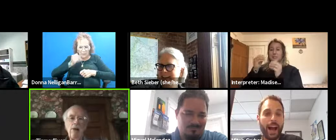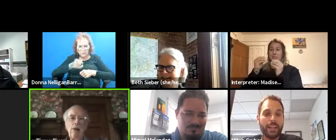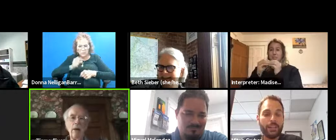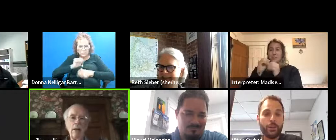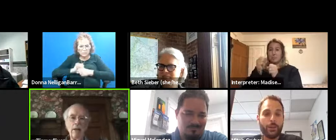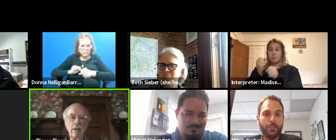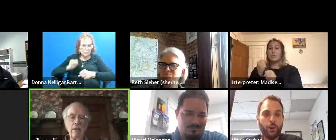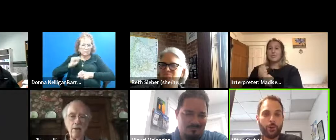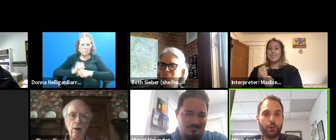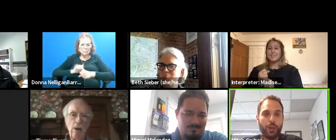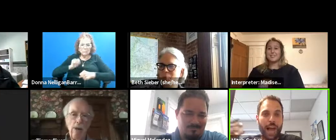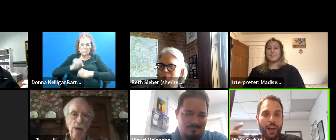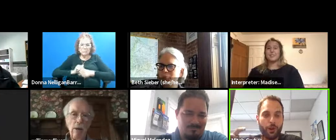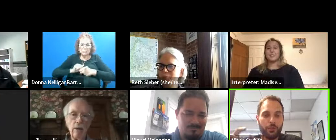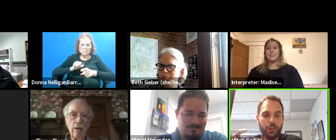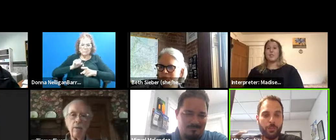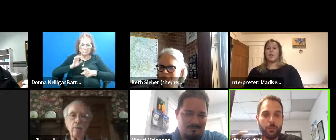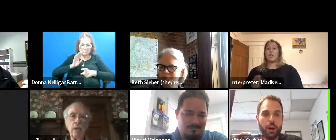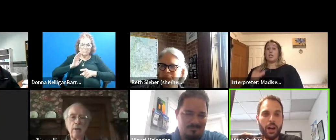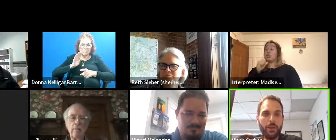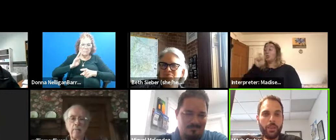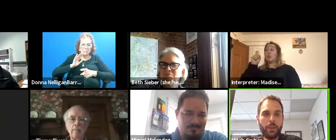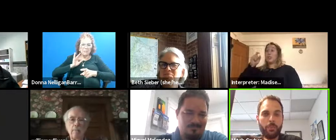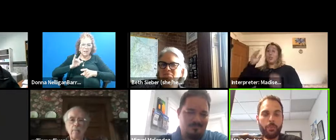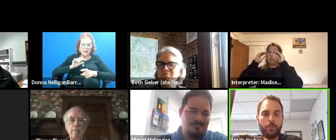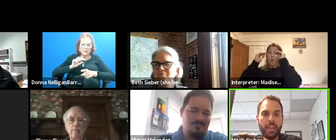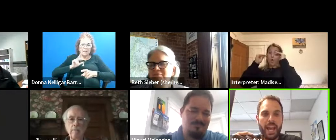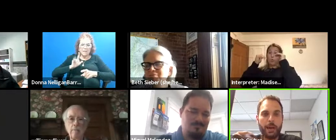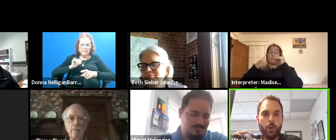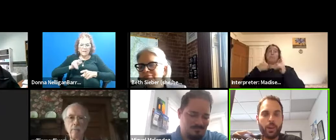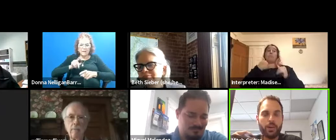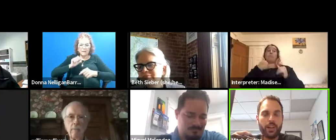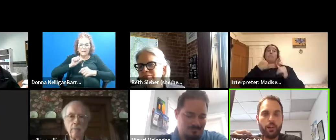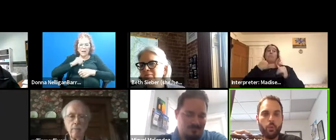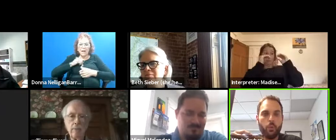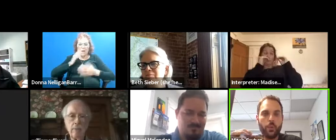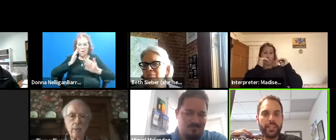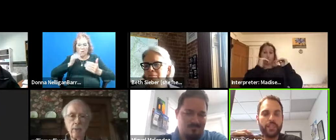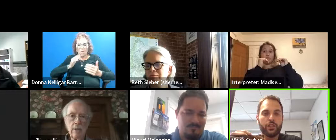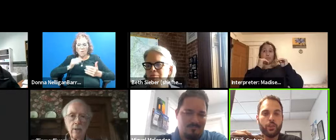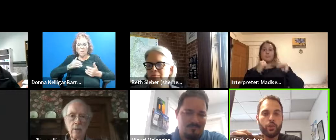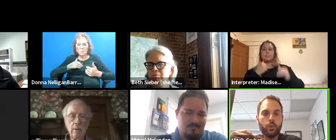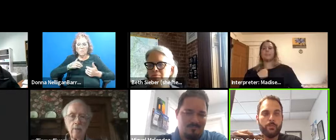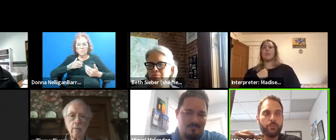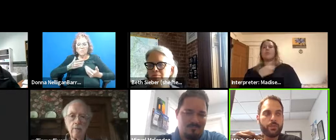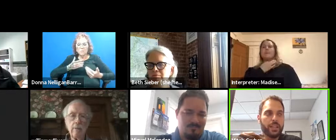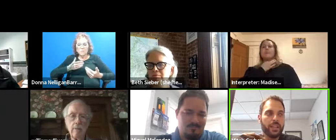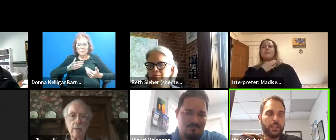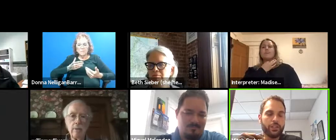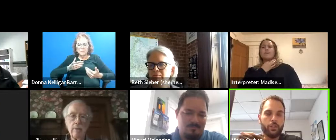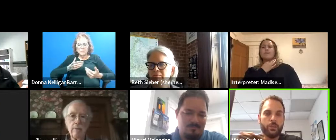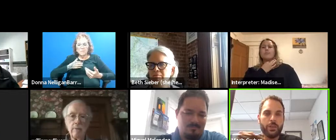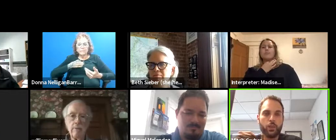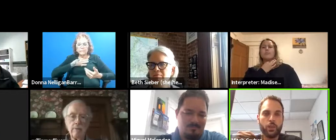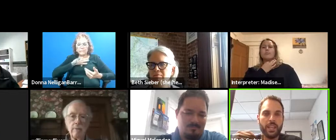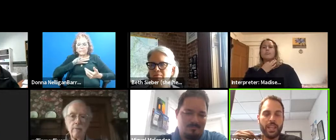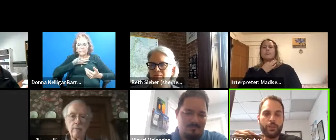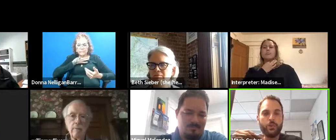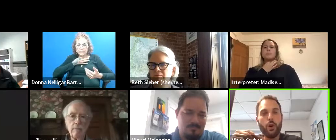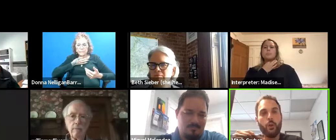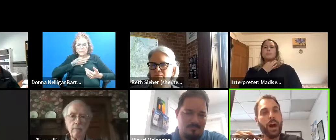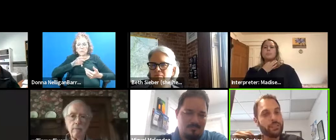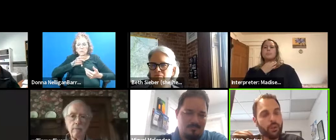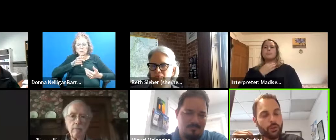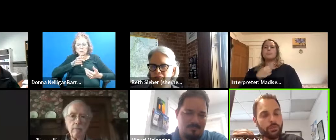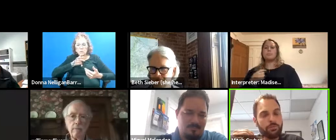I mean, you don't have to hope so, but I hope so. Yeah. But I am wondering what we can do to be sure that